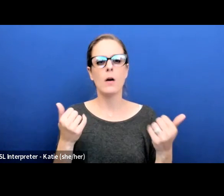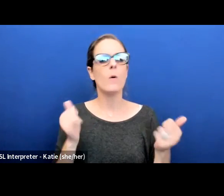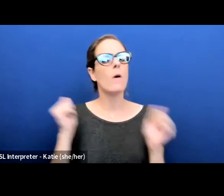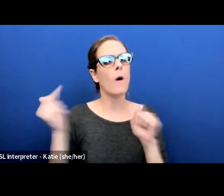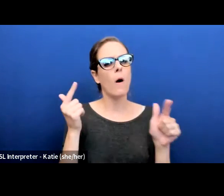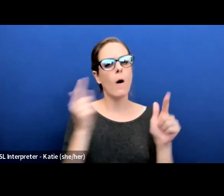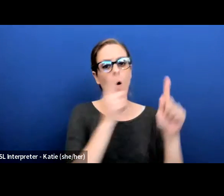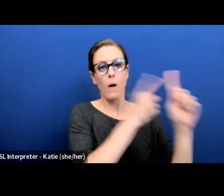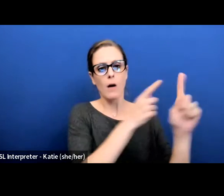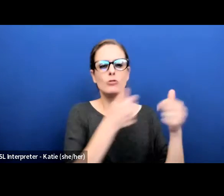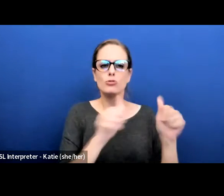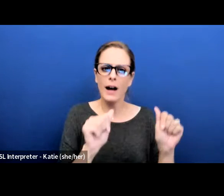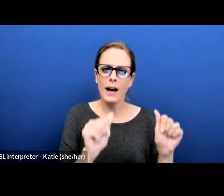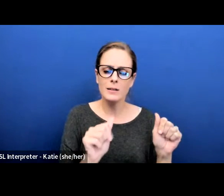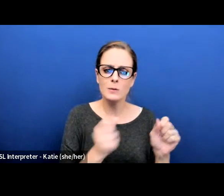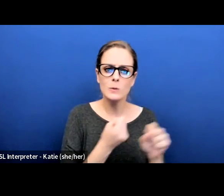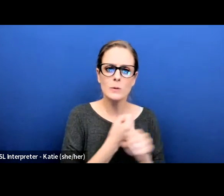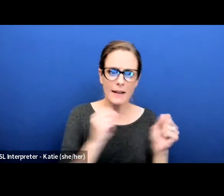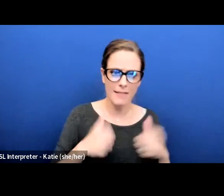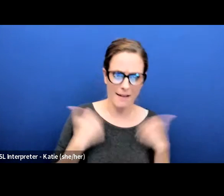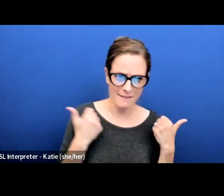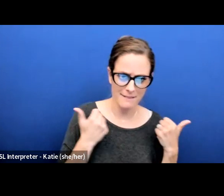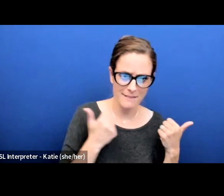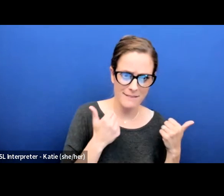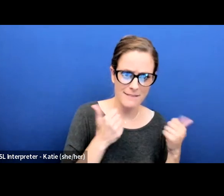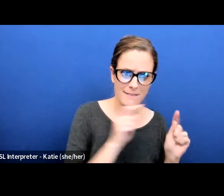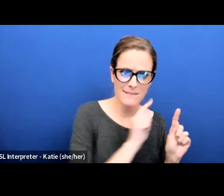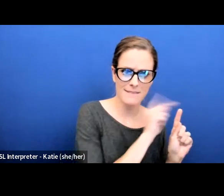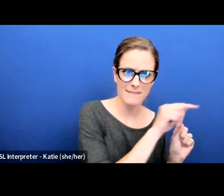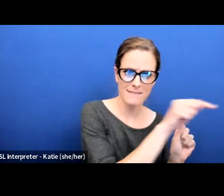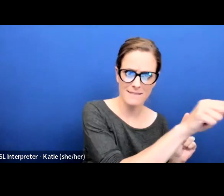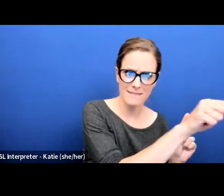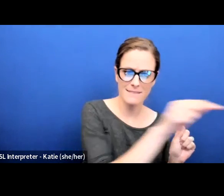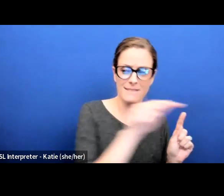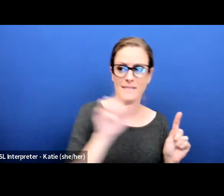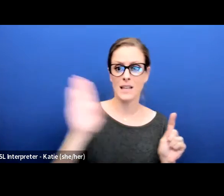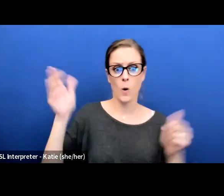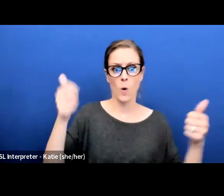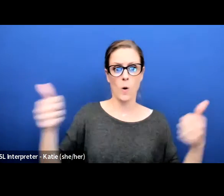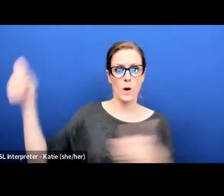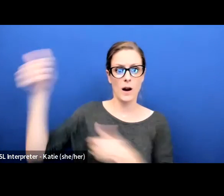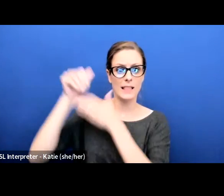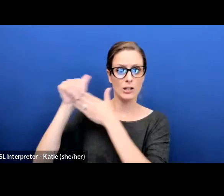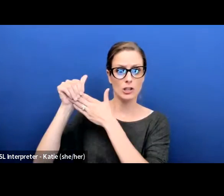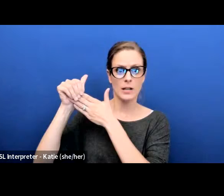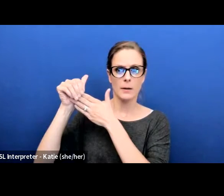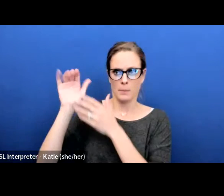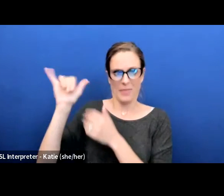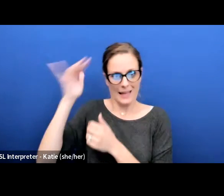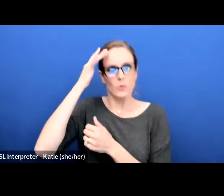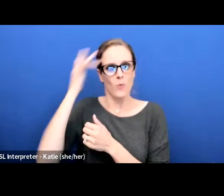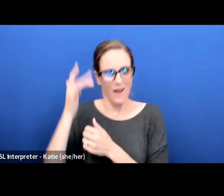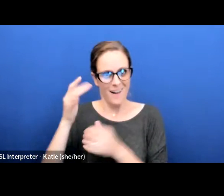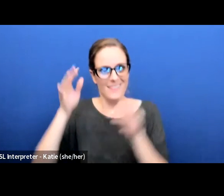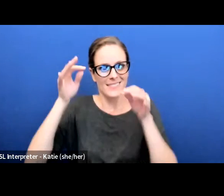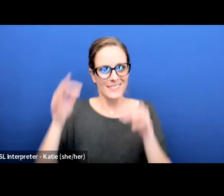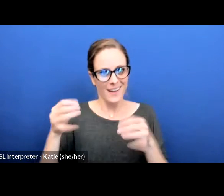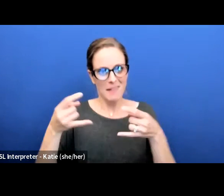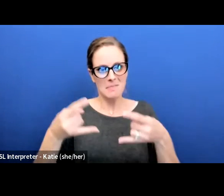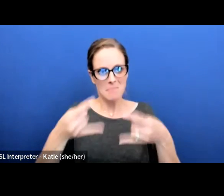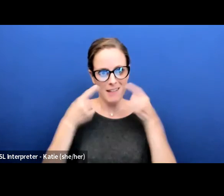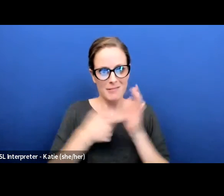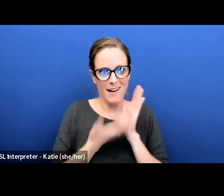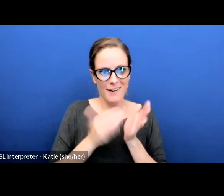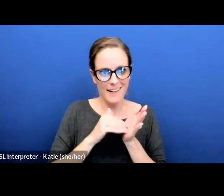And I think with your leadership, that's the key behind the mask, especially for people that have, and of